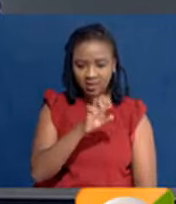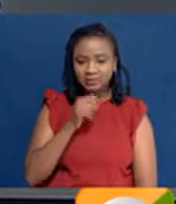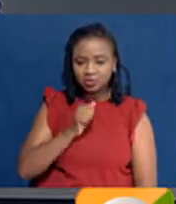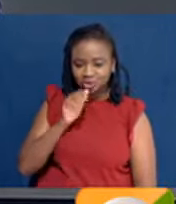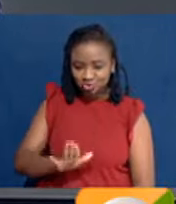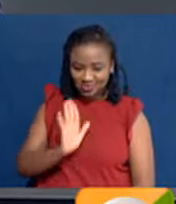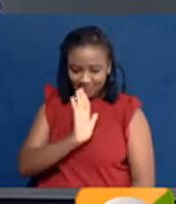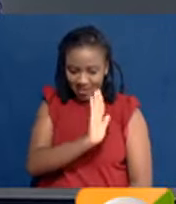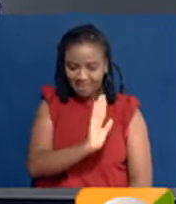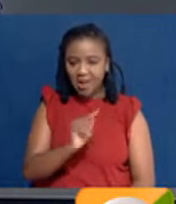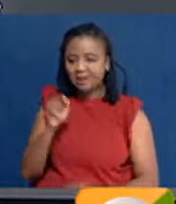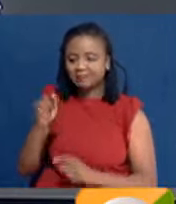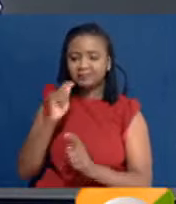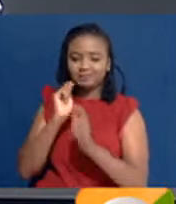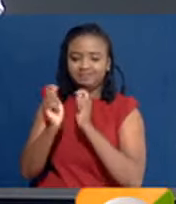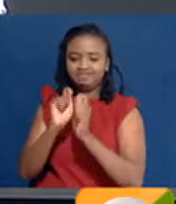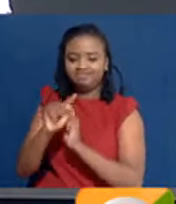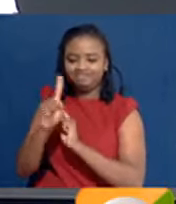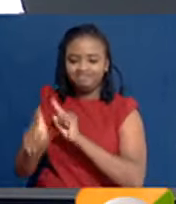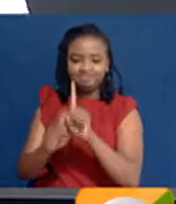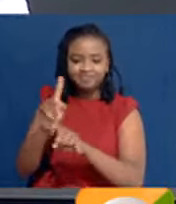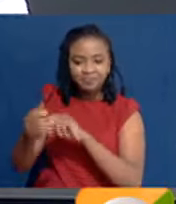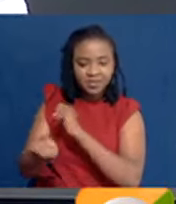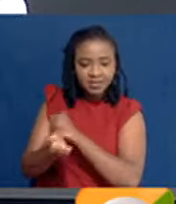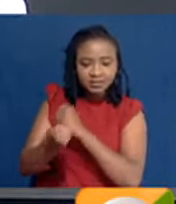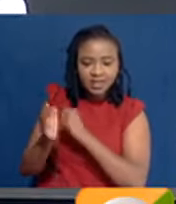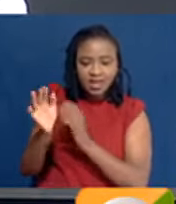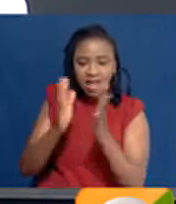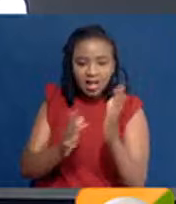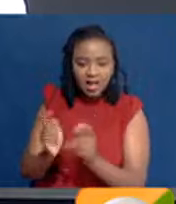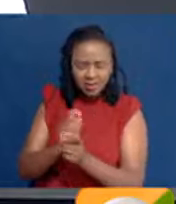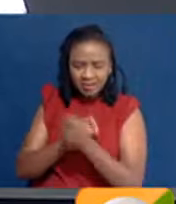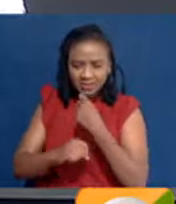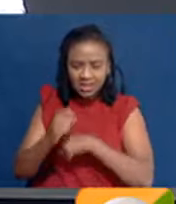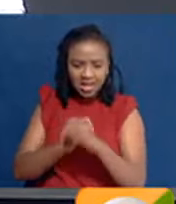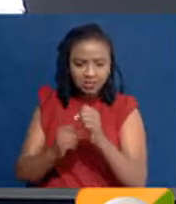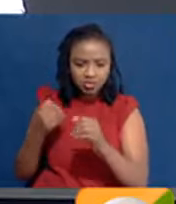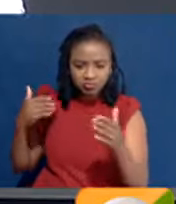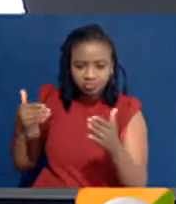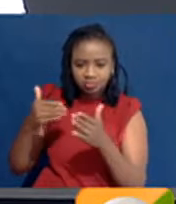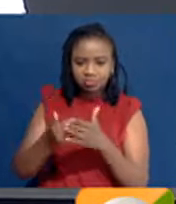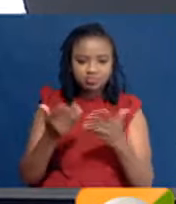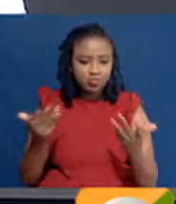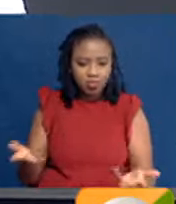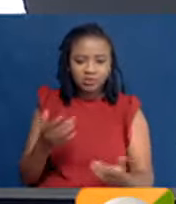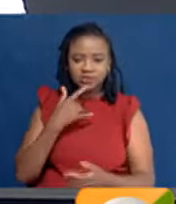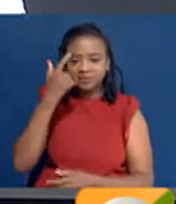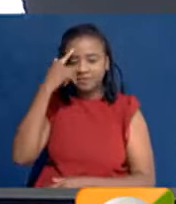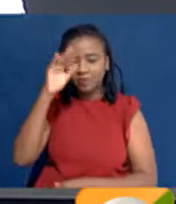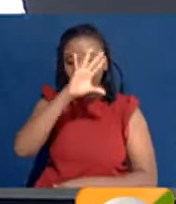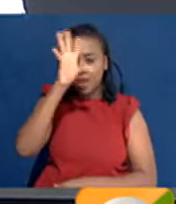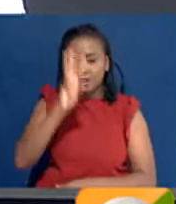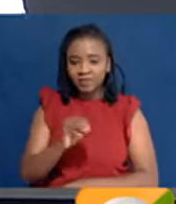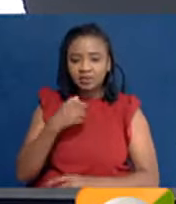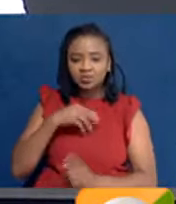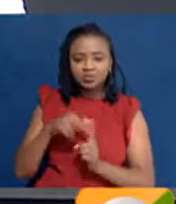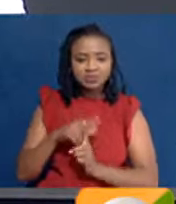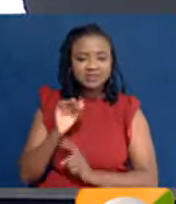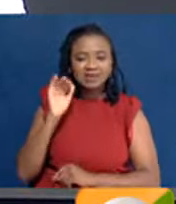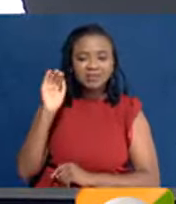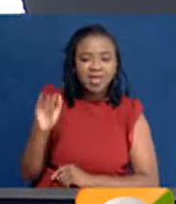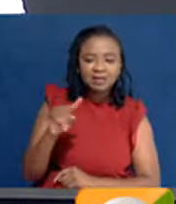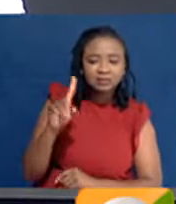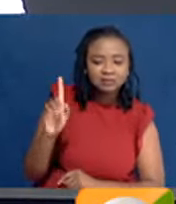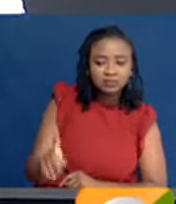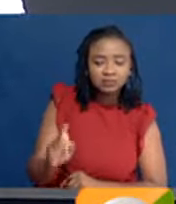the Bezos Earth Fund and her climate action wish list for the continent. I started by asking her whether